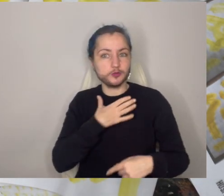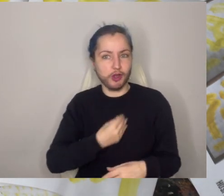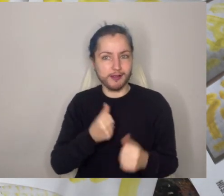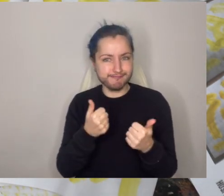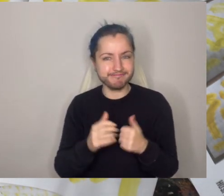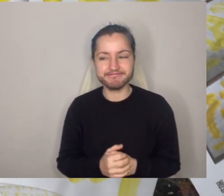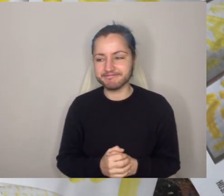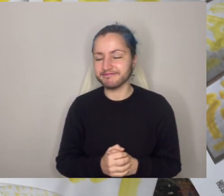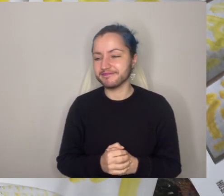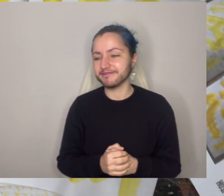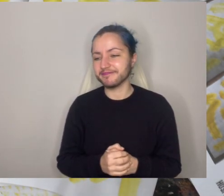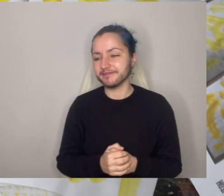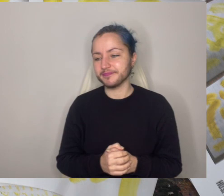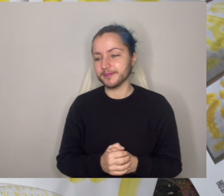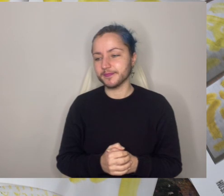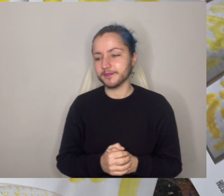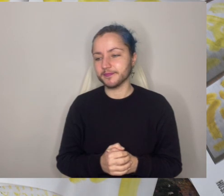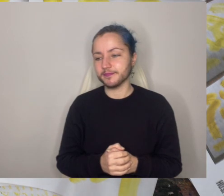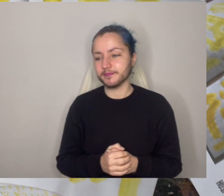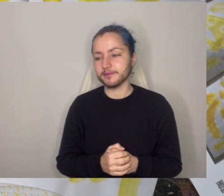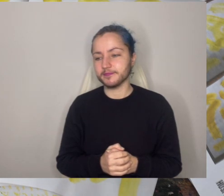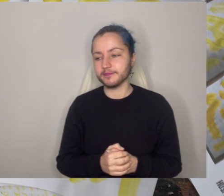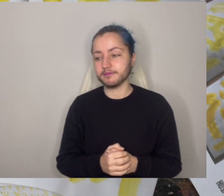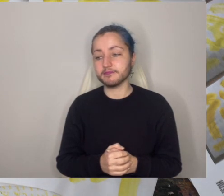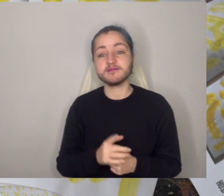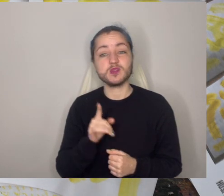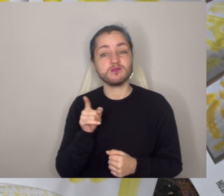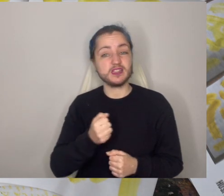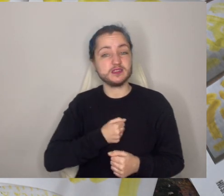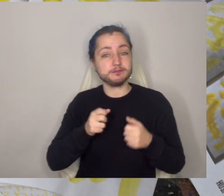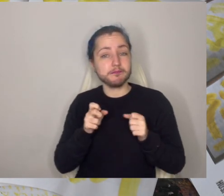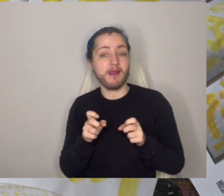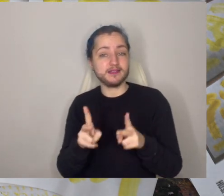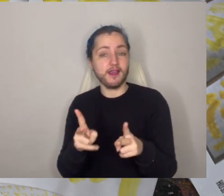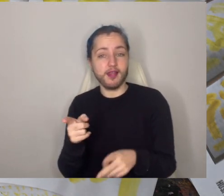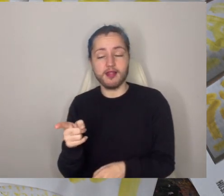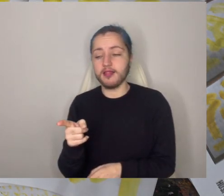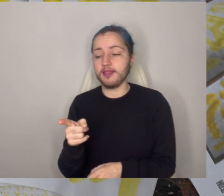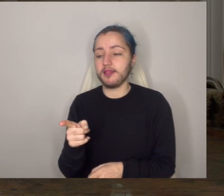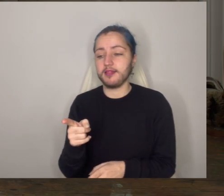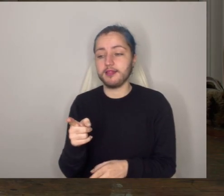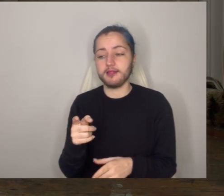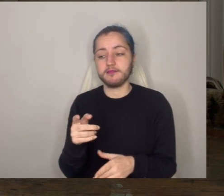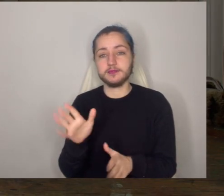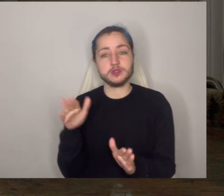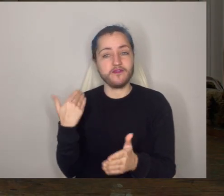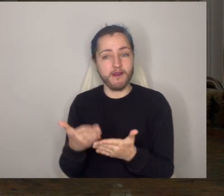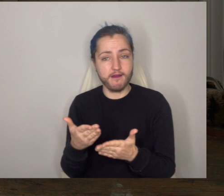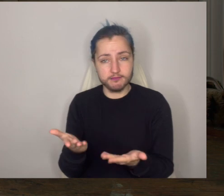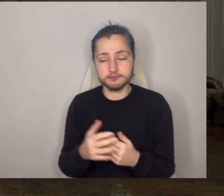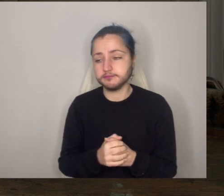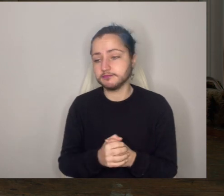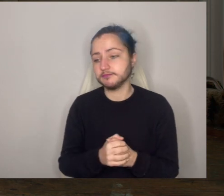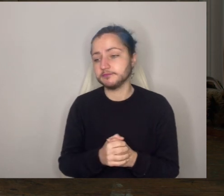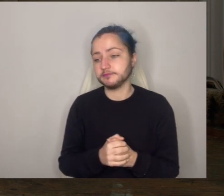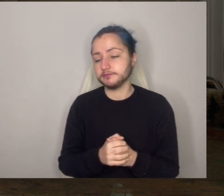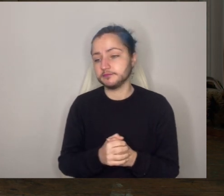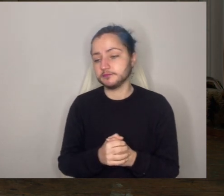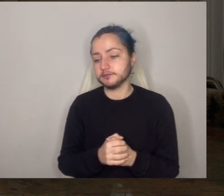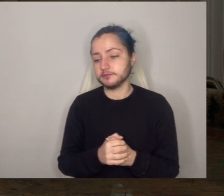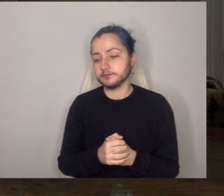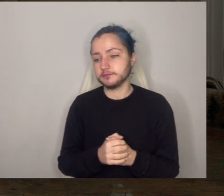I can. Maybe I'll just go down that side. So we're kind of aiming to do